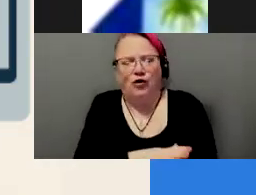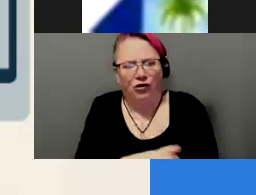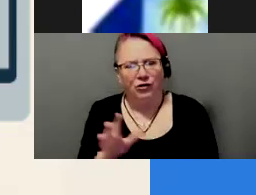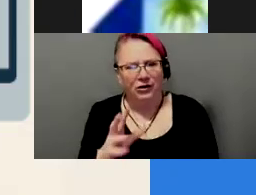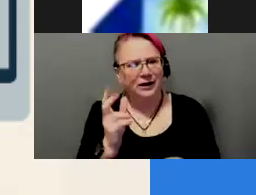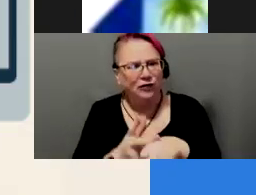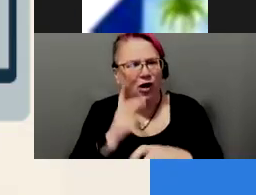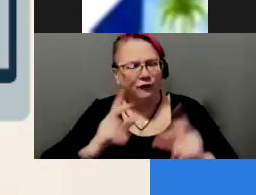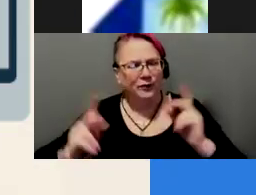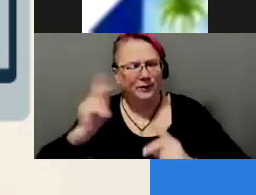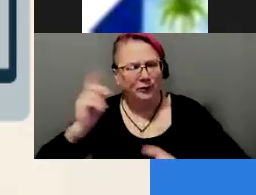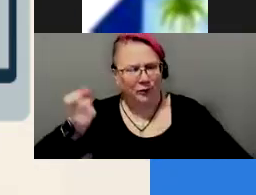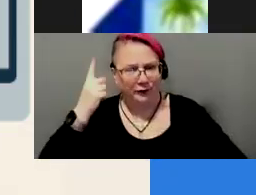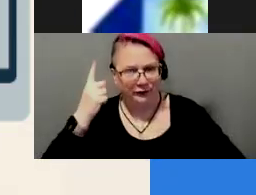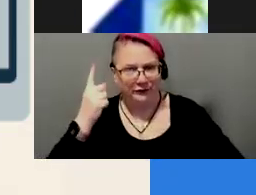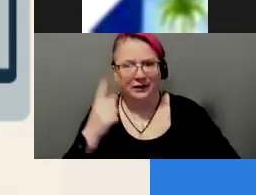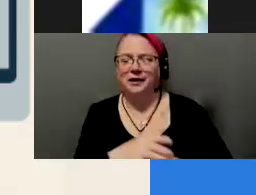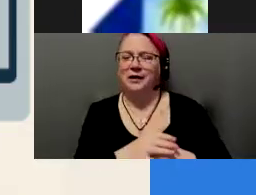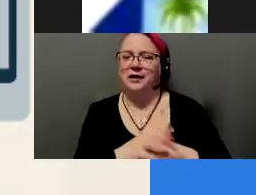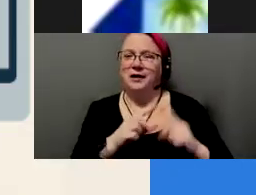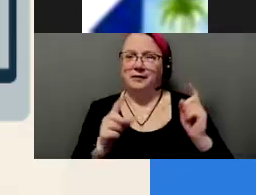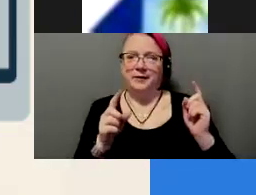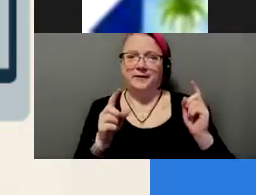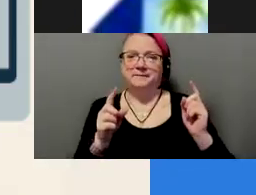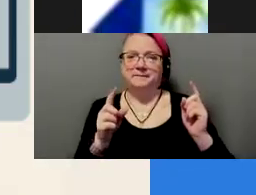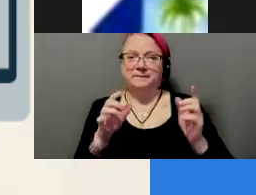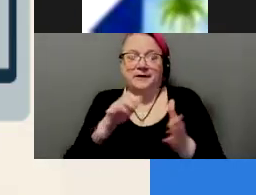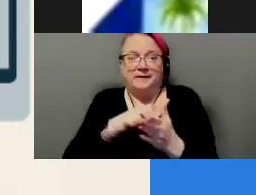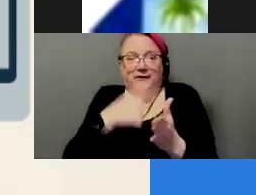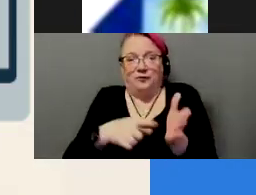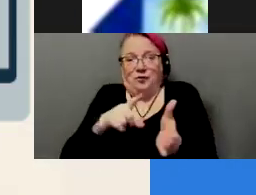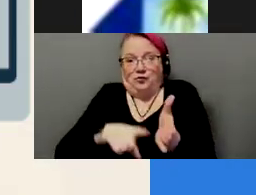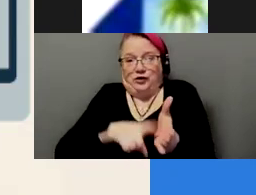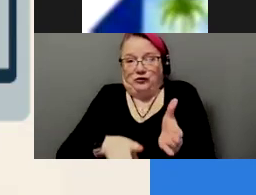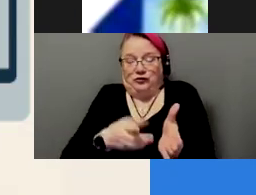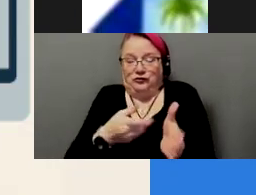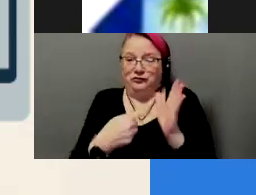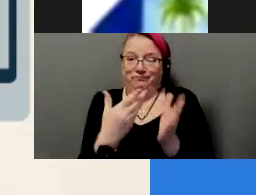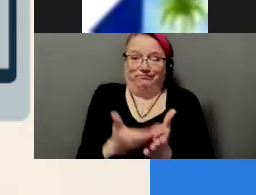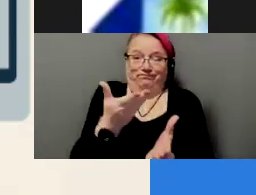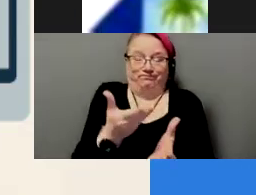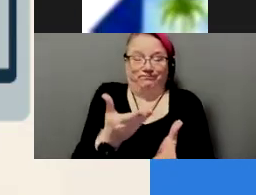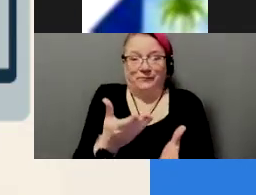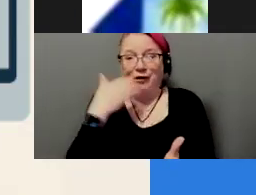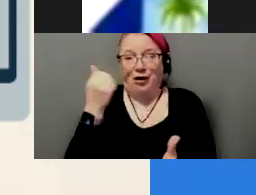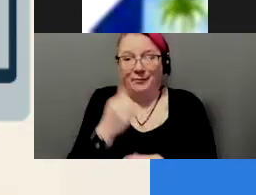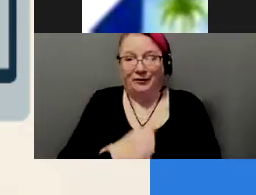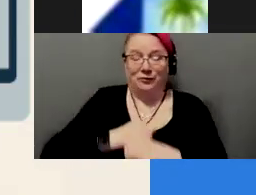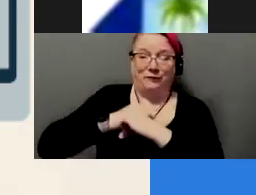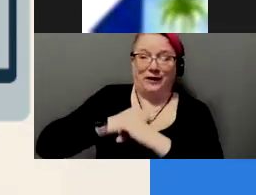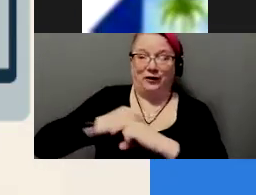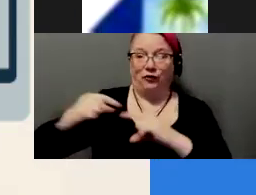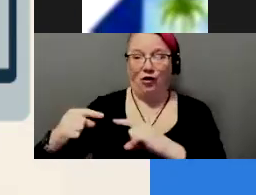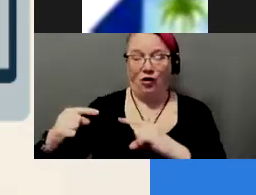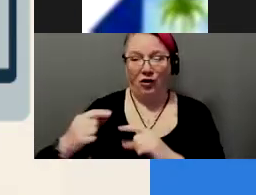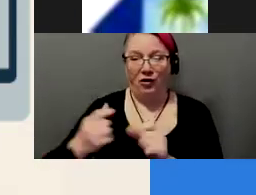that, but that is what research is showing is our best bet at preventing the harm versus trying